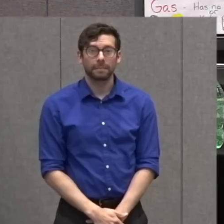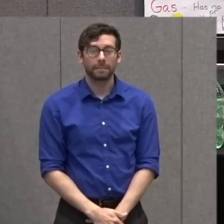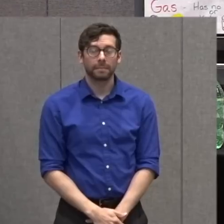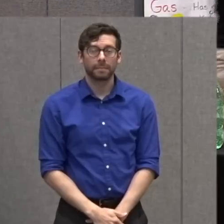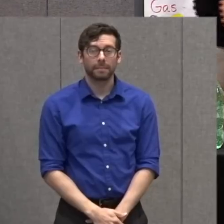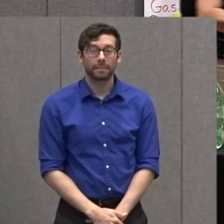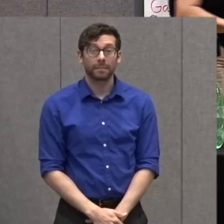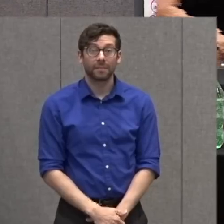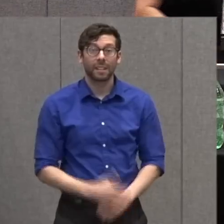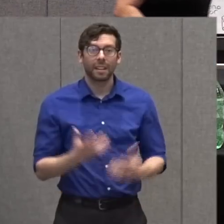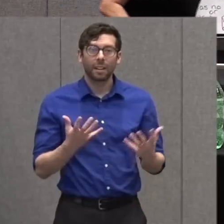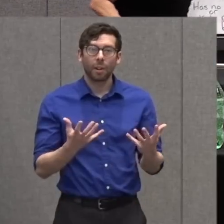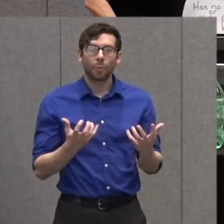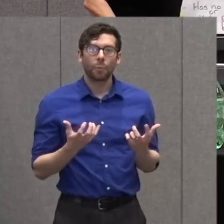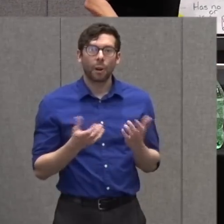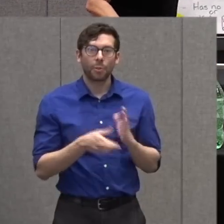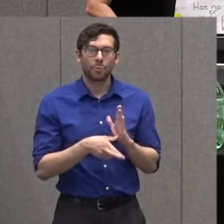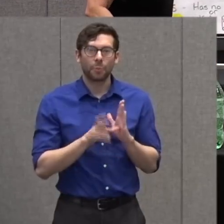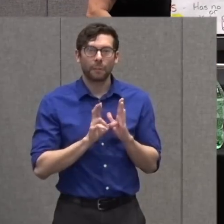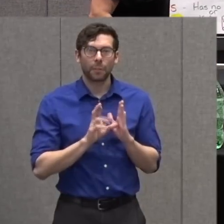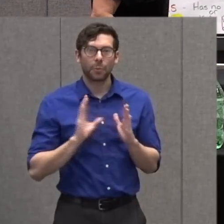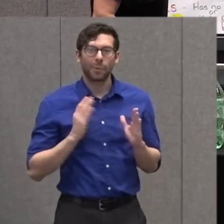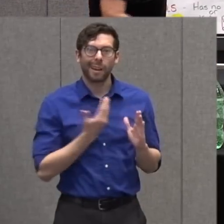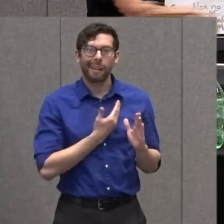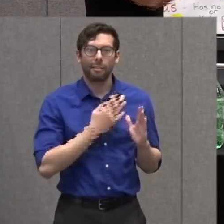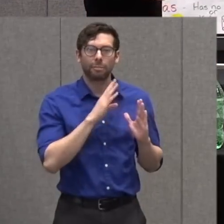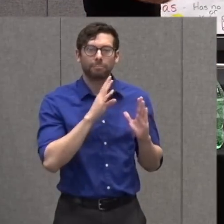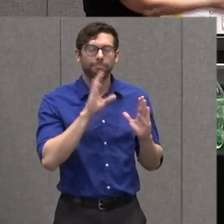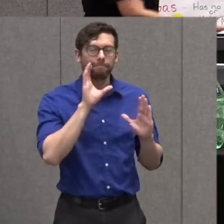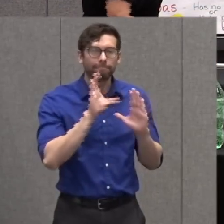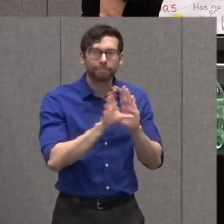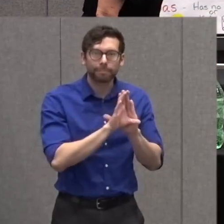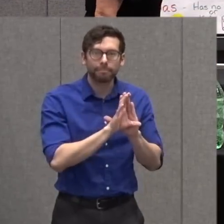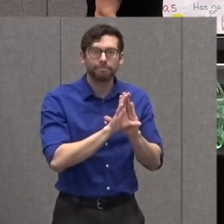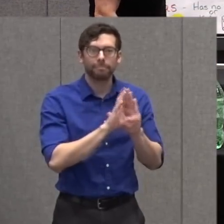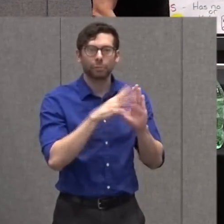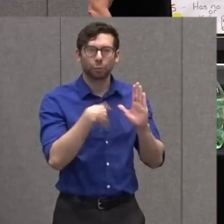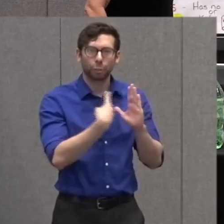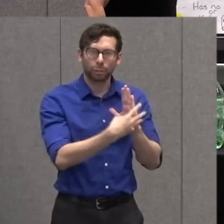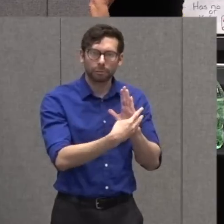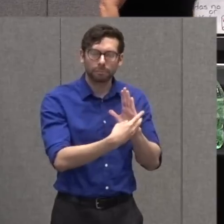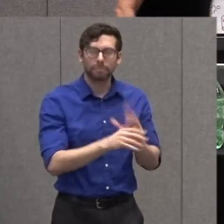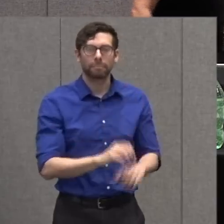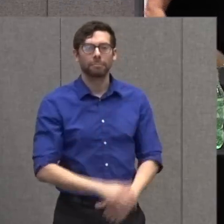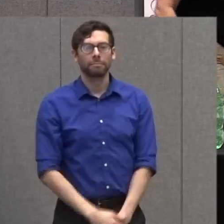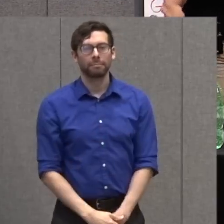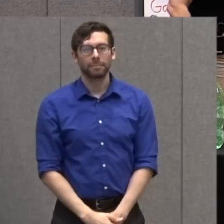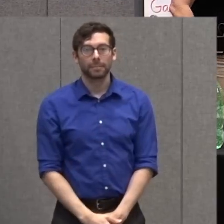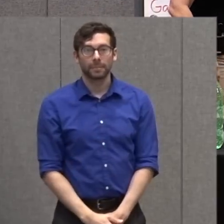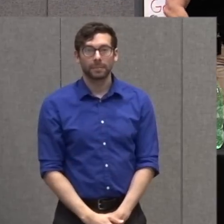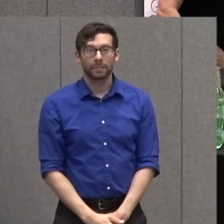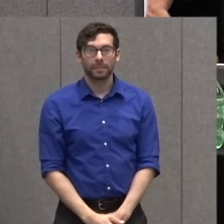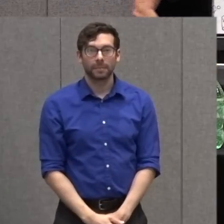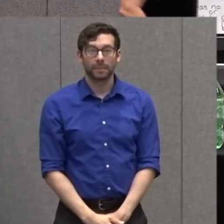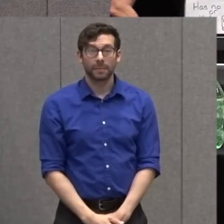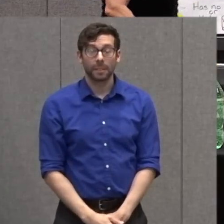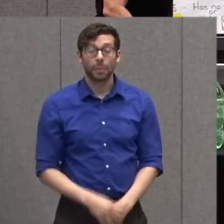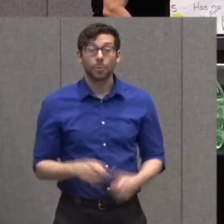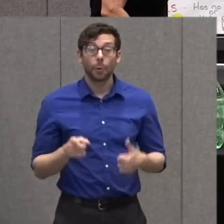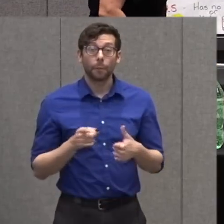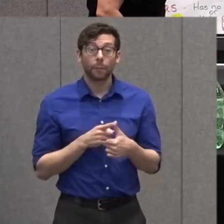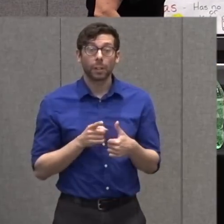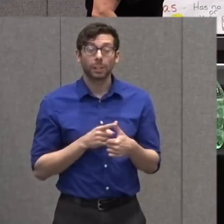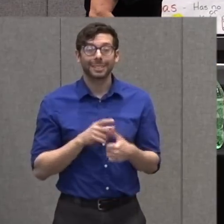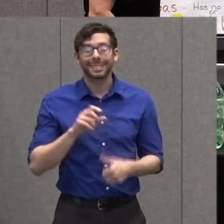review our anchor chart real quick. Oh, nice, Vanna. Yeah. All right, so let's review our states of